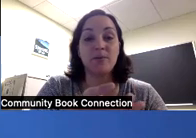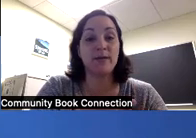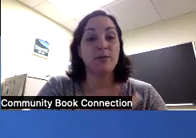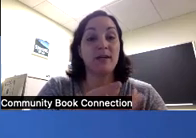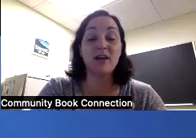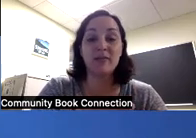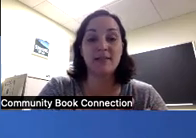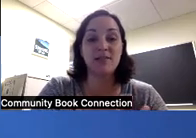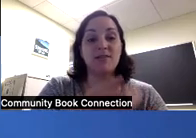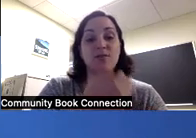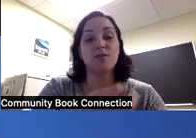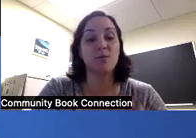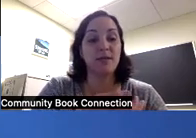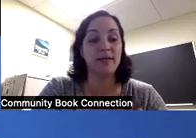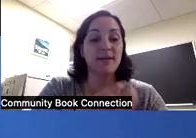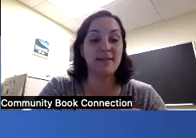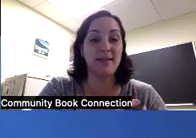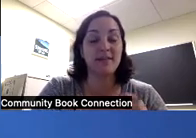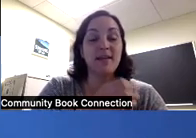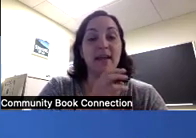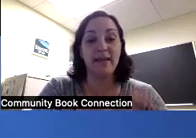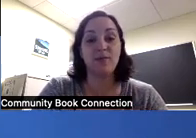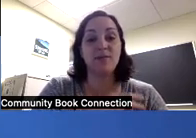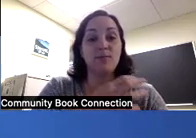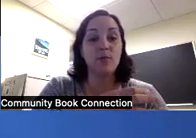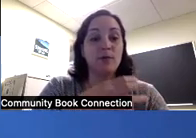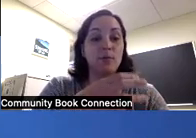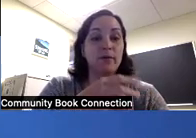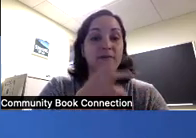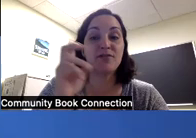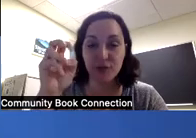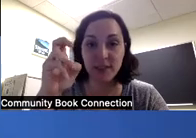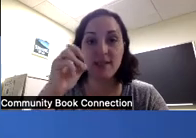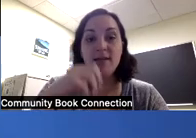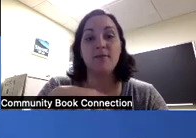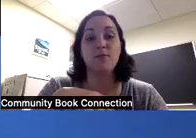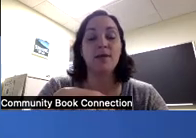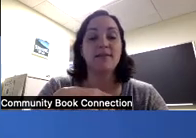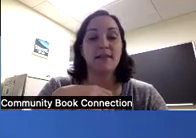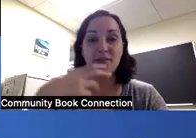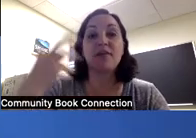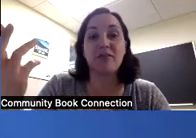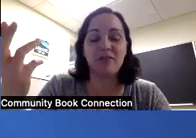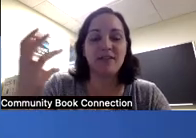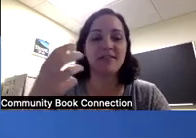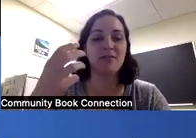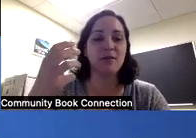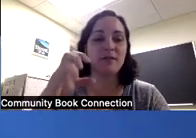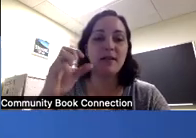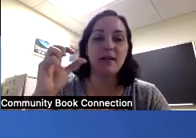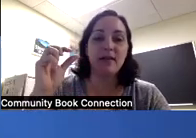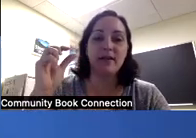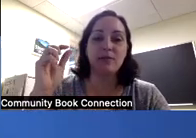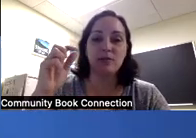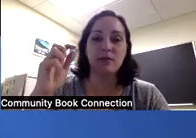more vulnerable and will not tolerate the change, those will become extinct, and we'll see more and more of the sturdy ones, like survival of the fittest, if you